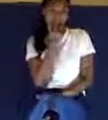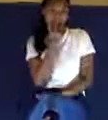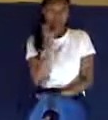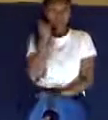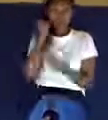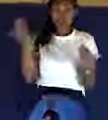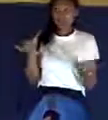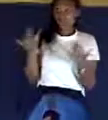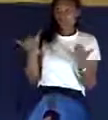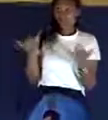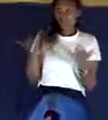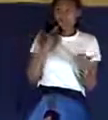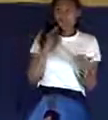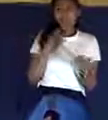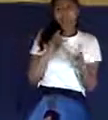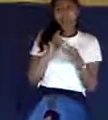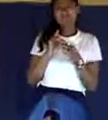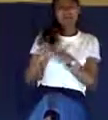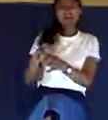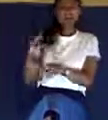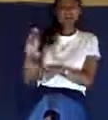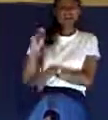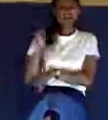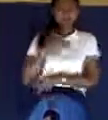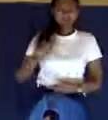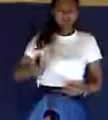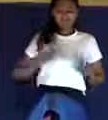today and you say, I can relate to Naomi, my life is empty.